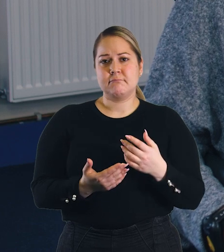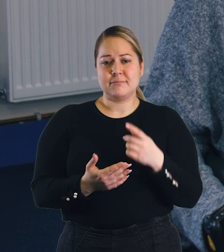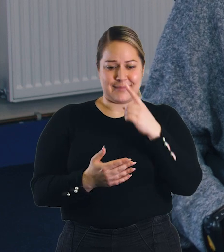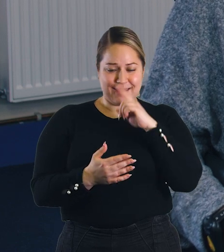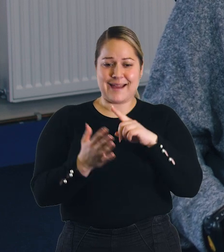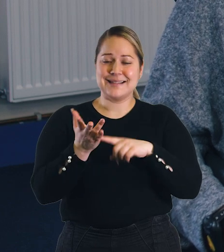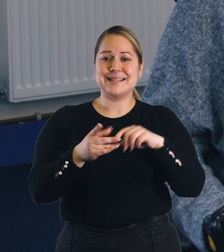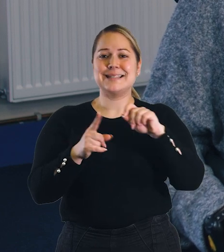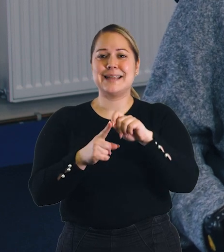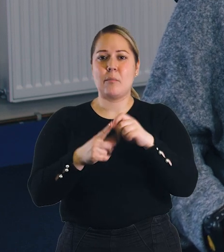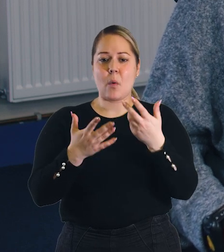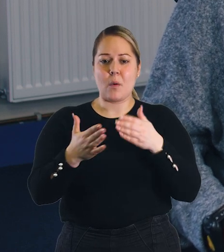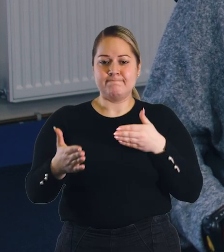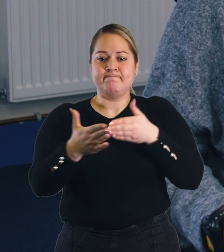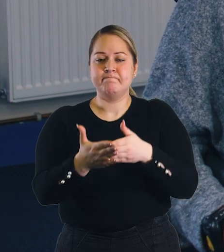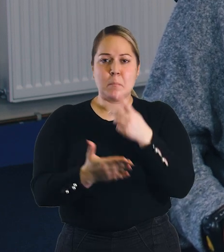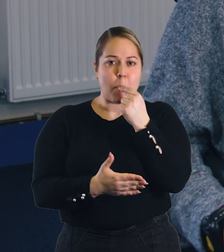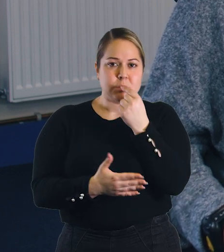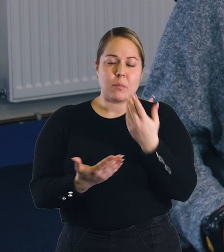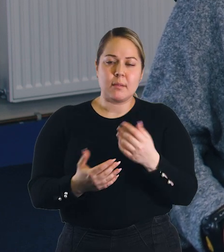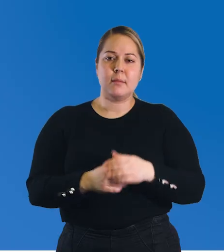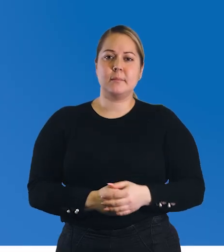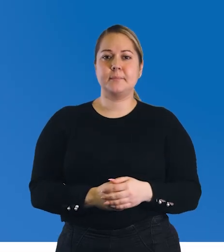know, tip or get stuck.